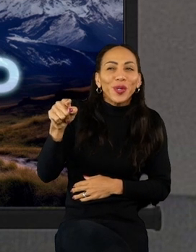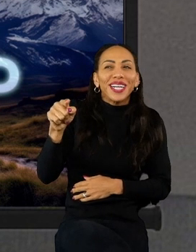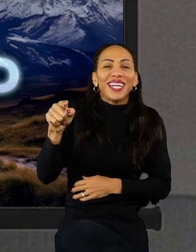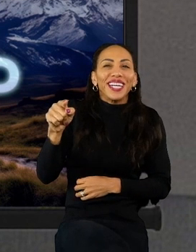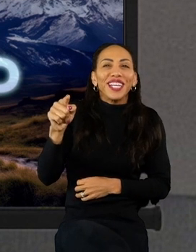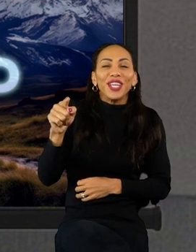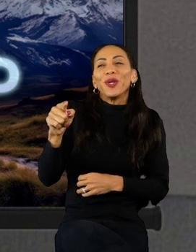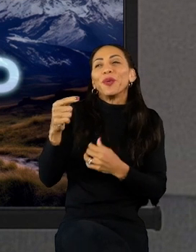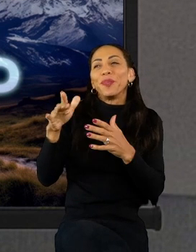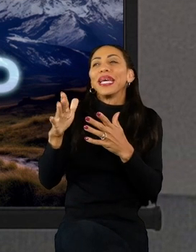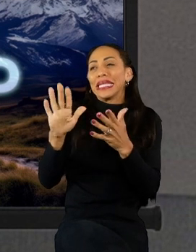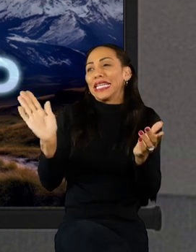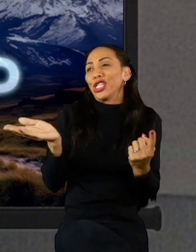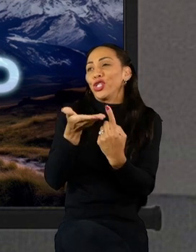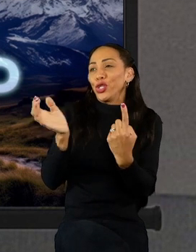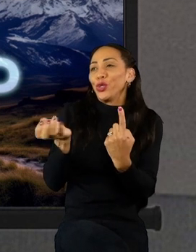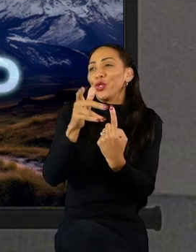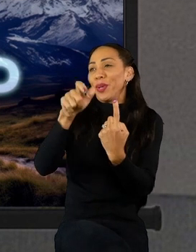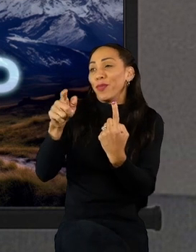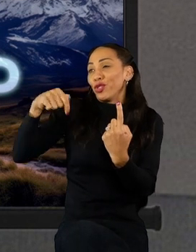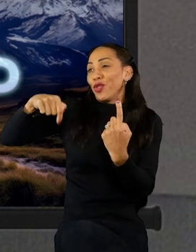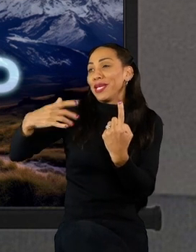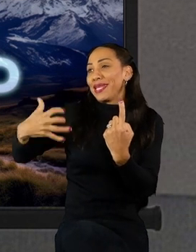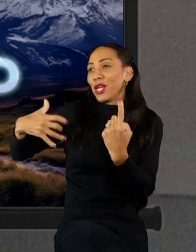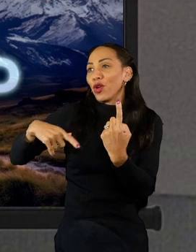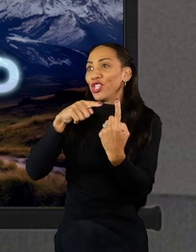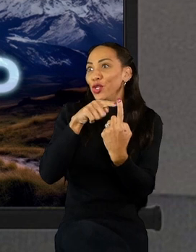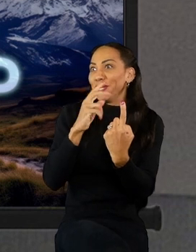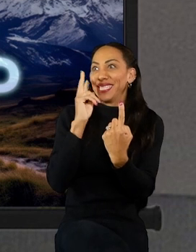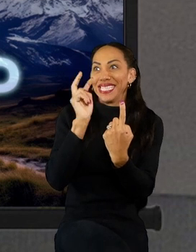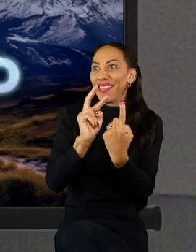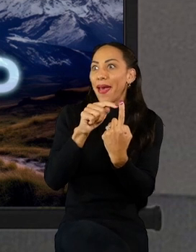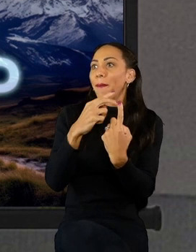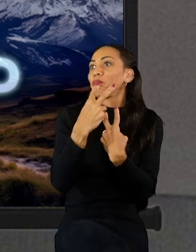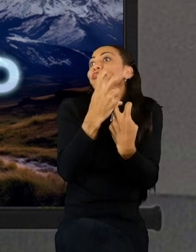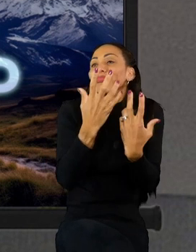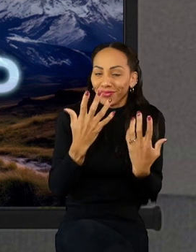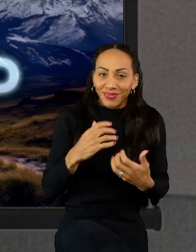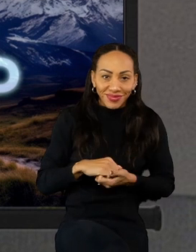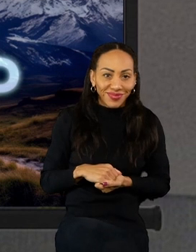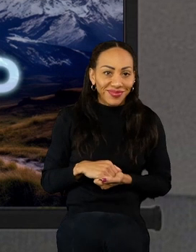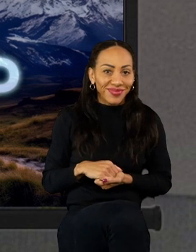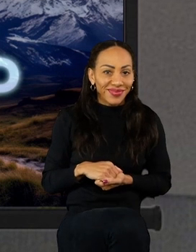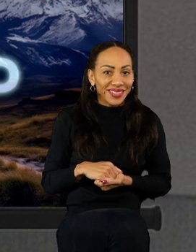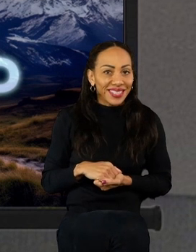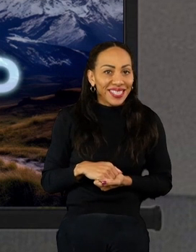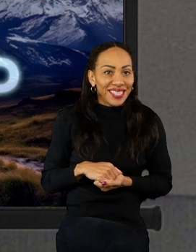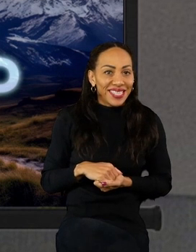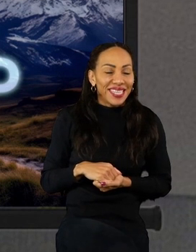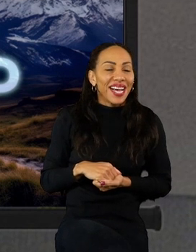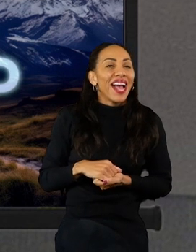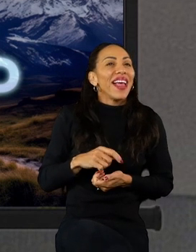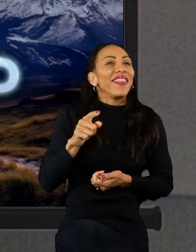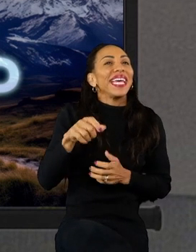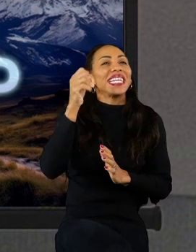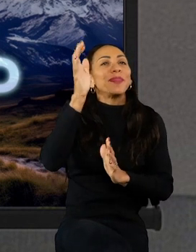times and them getting that moment of going, this is what it is and this is what the potential is. And one of the things Mauna and I were particularly interested in was